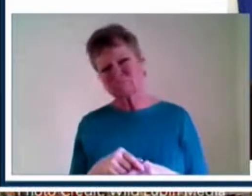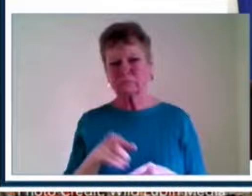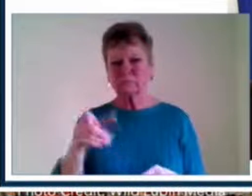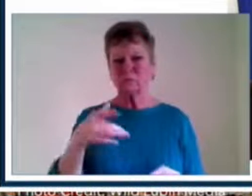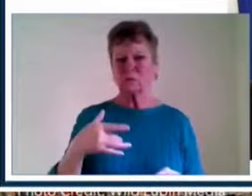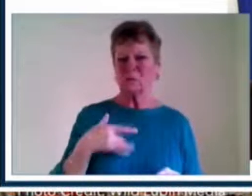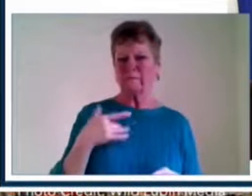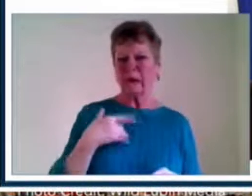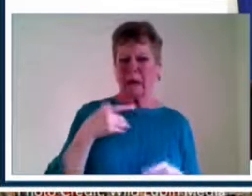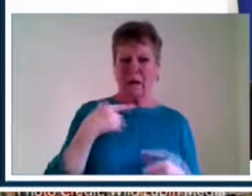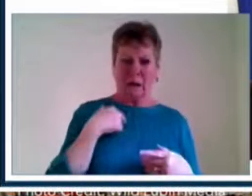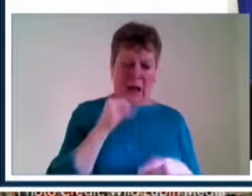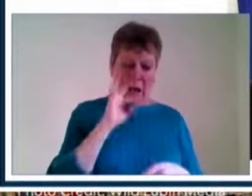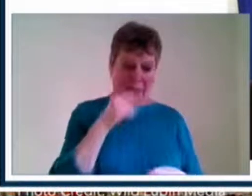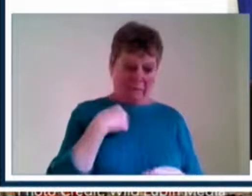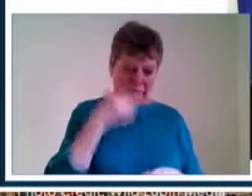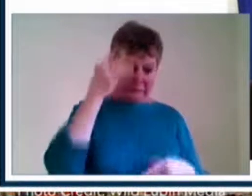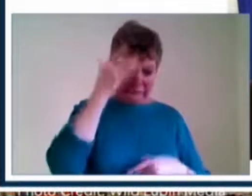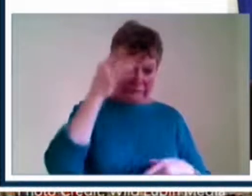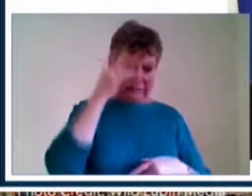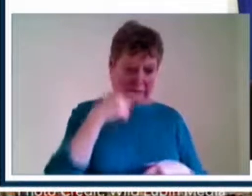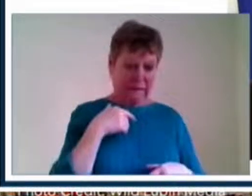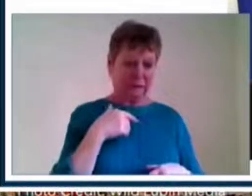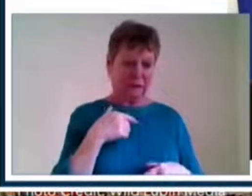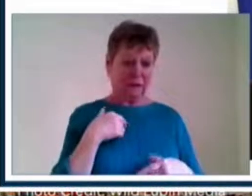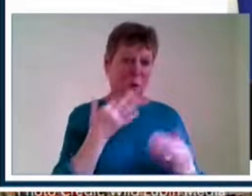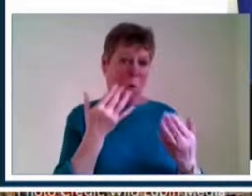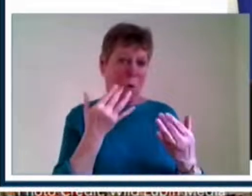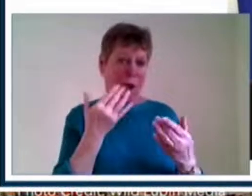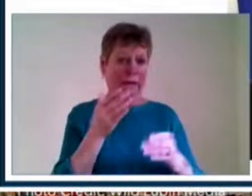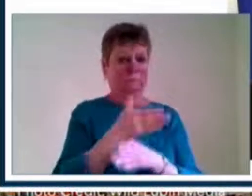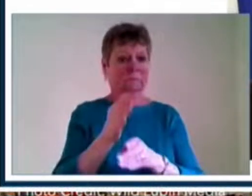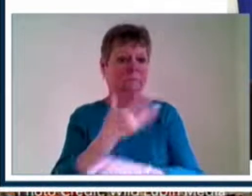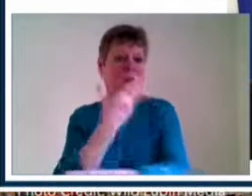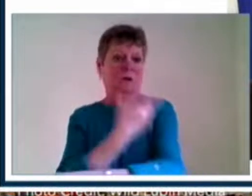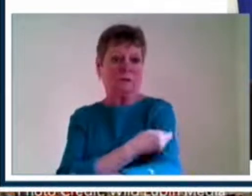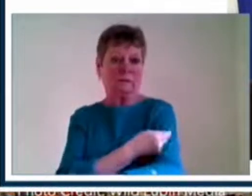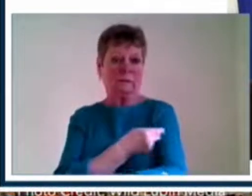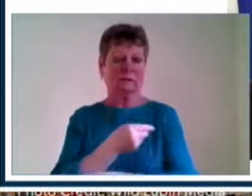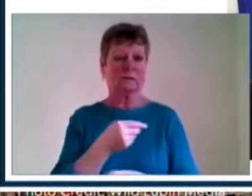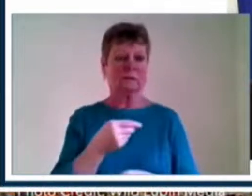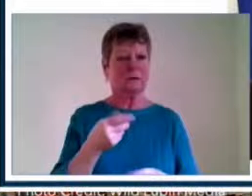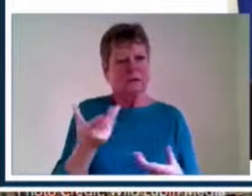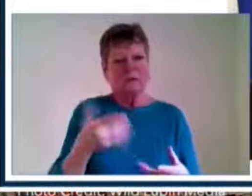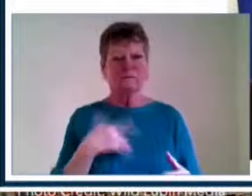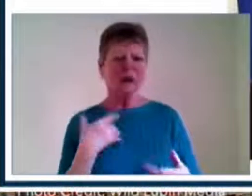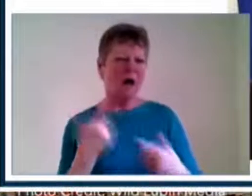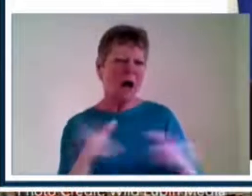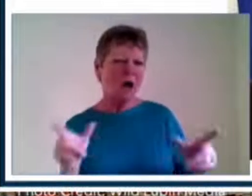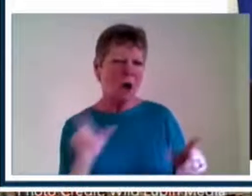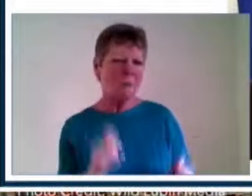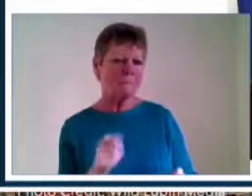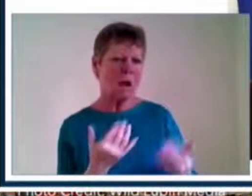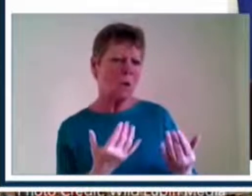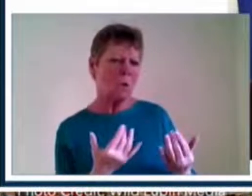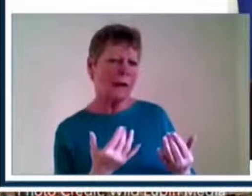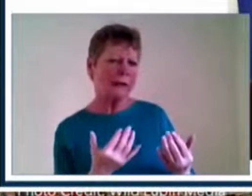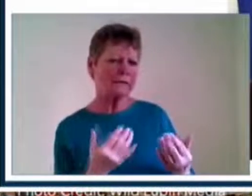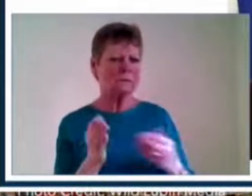should wait? And is there a difference between, first dose, second dose, and booster after recovering from the